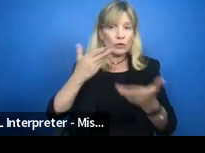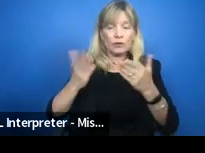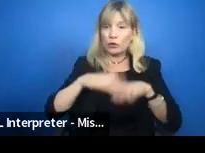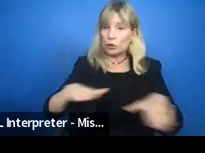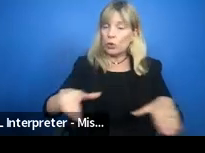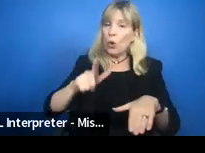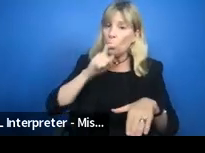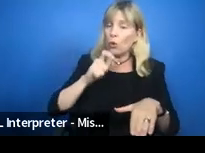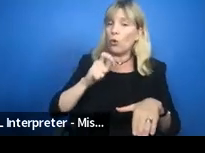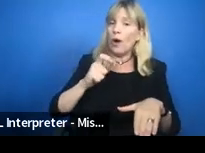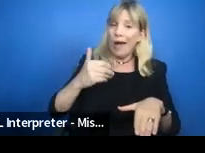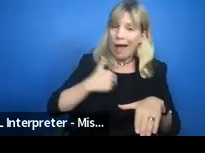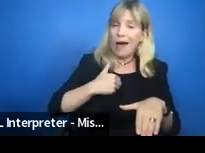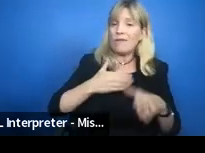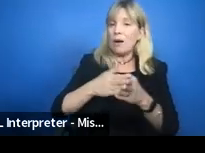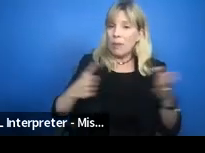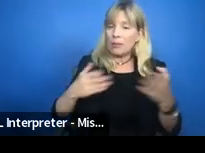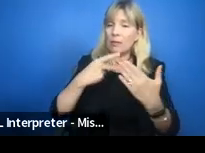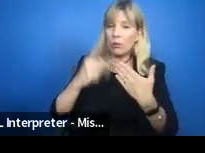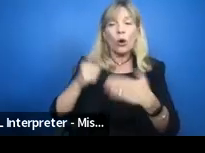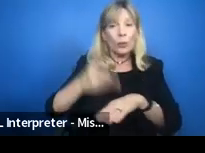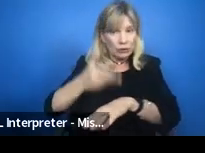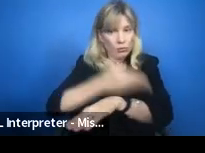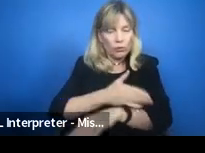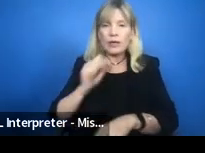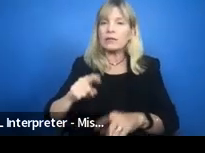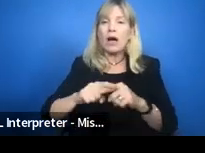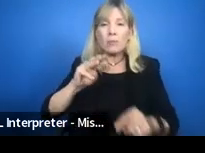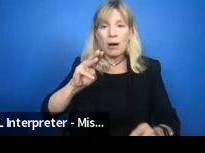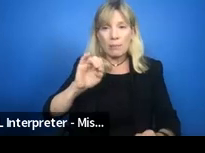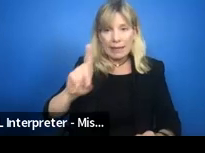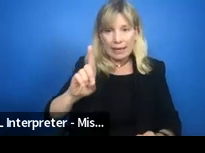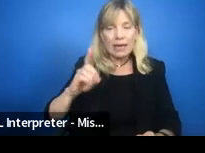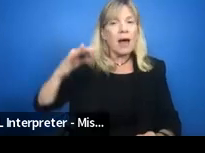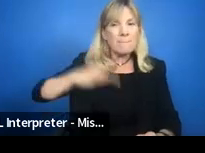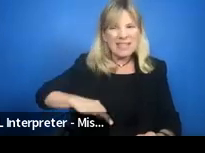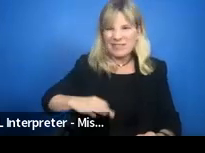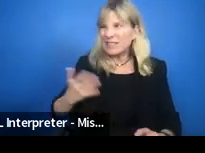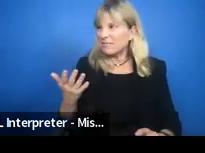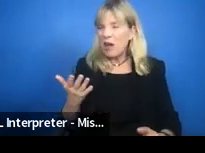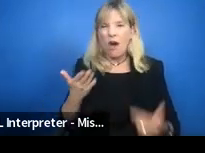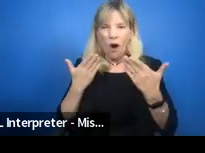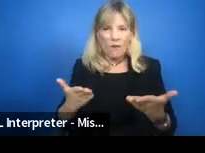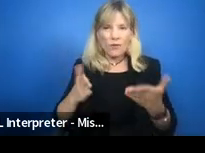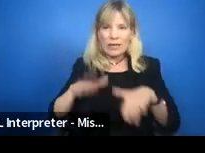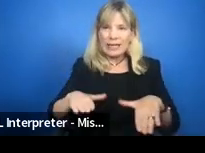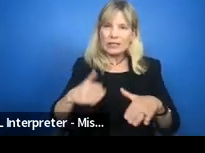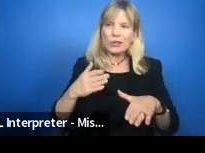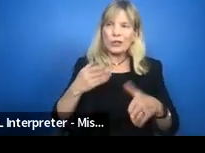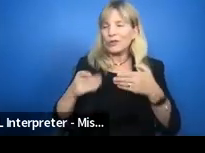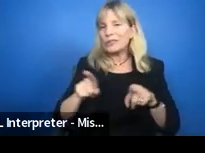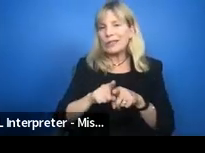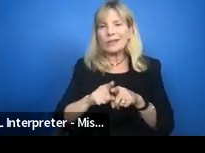public programs needs to be improved, Medicaid's benefits offer kids services like